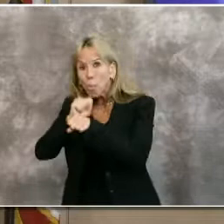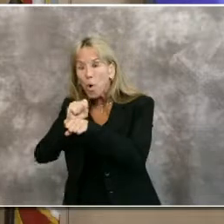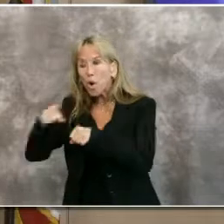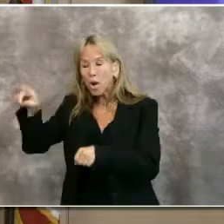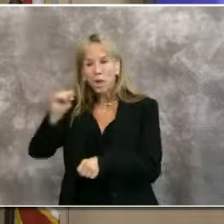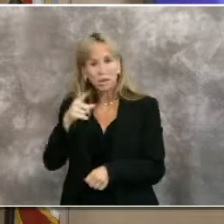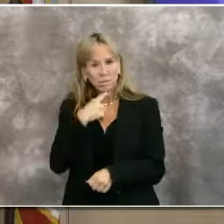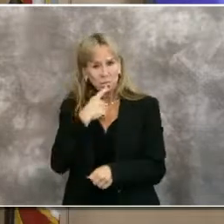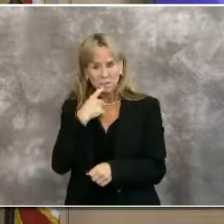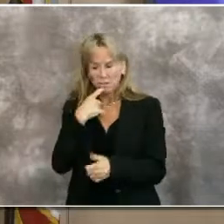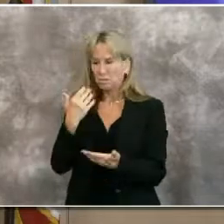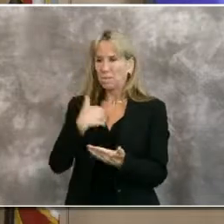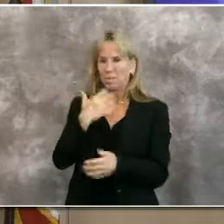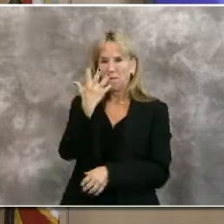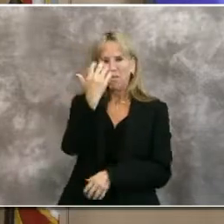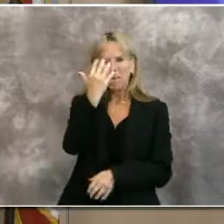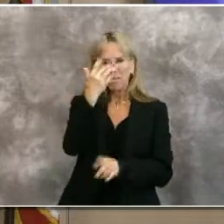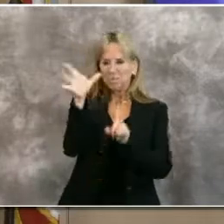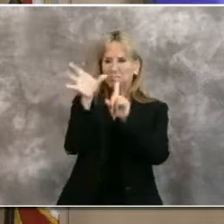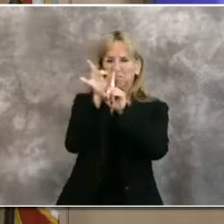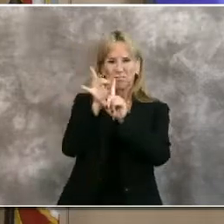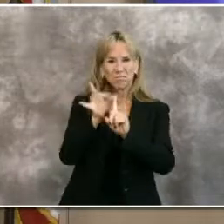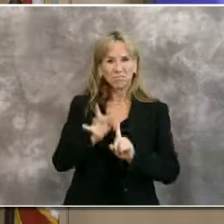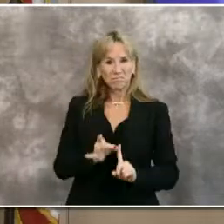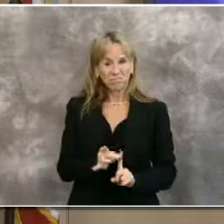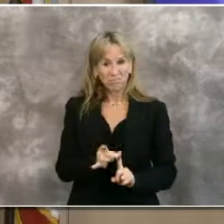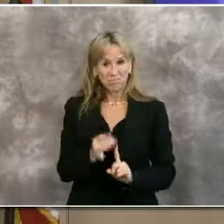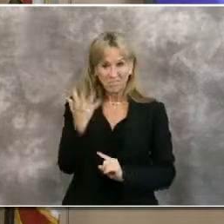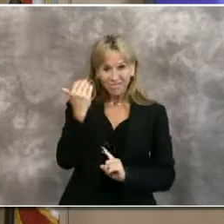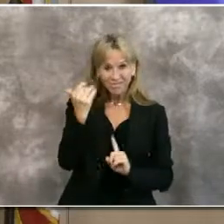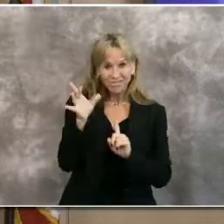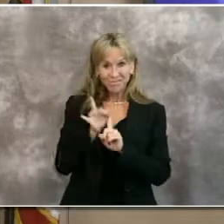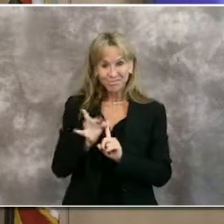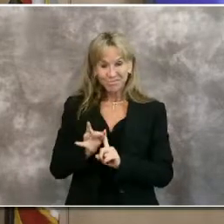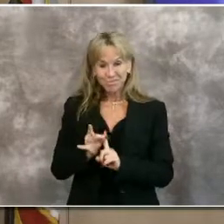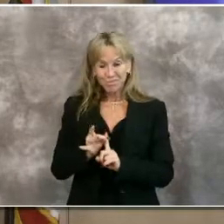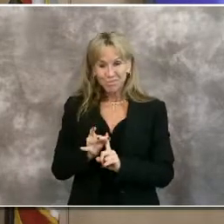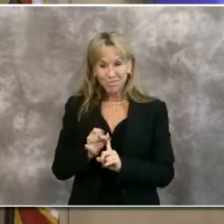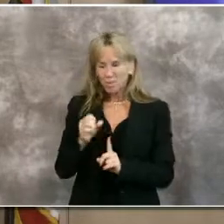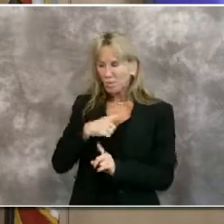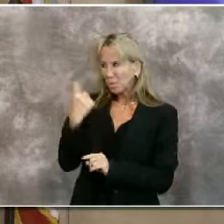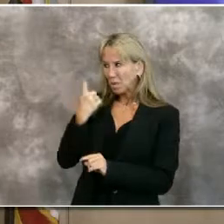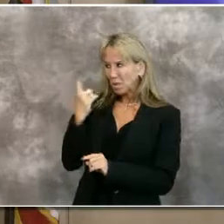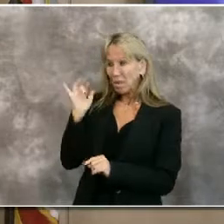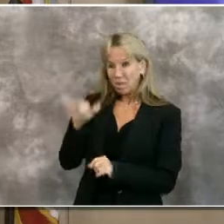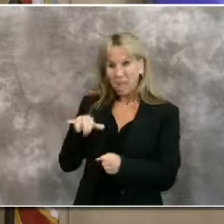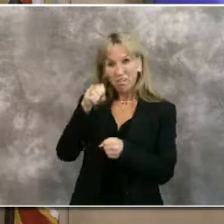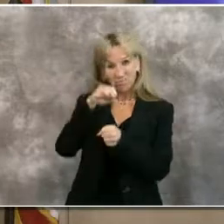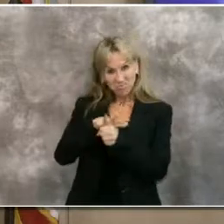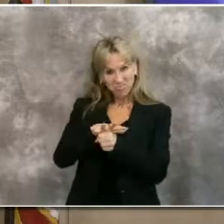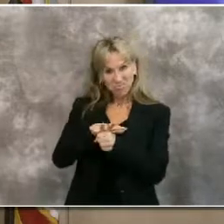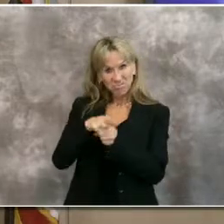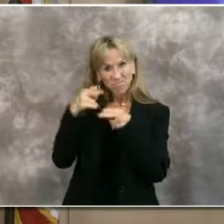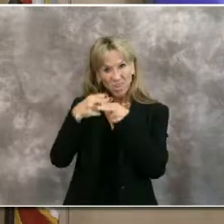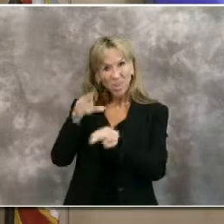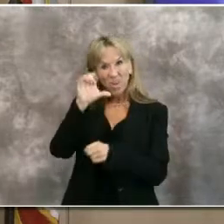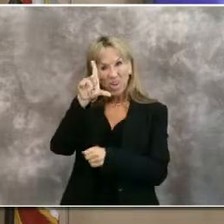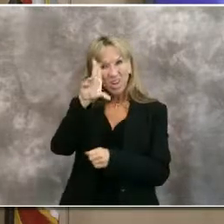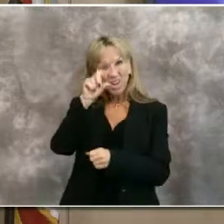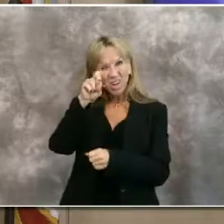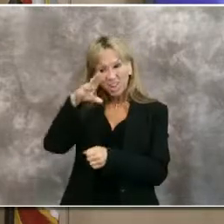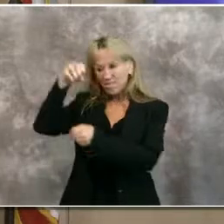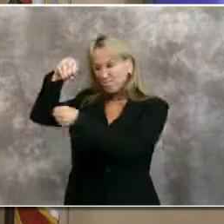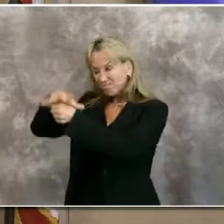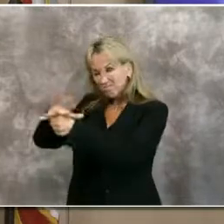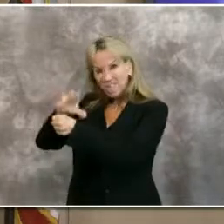15 positive tests. First question is that considered a cluster? And the second part of